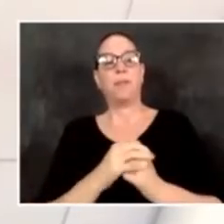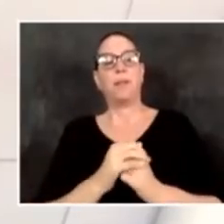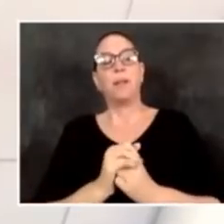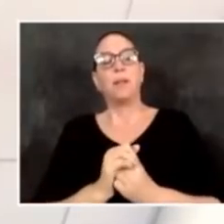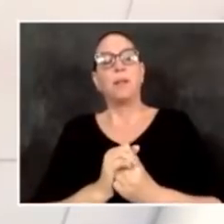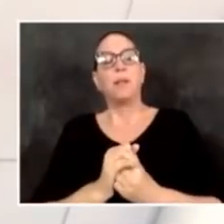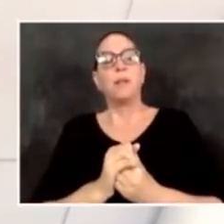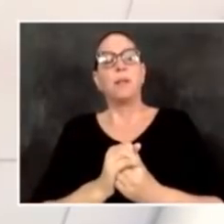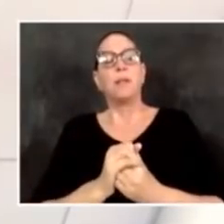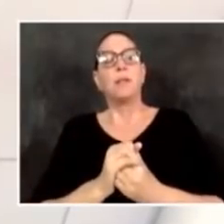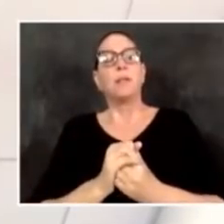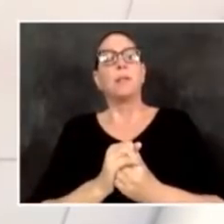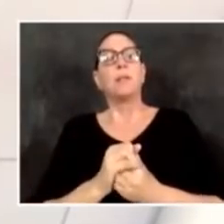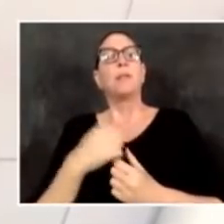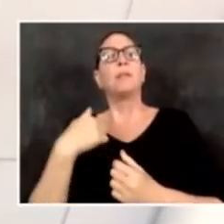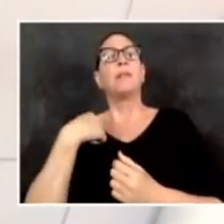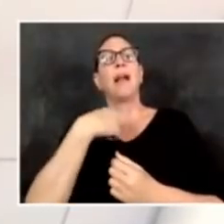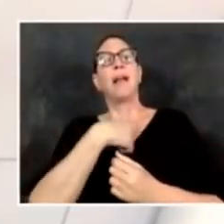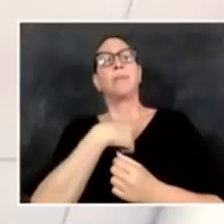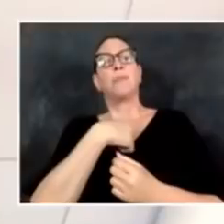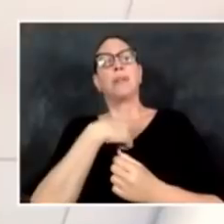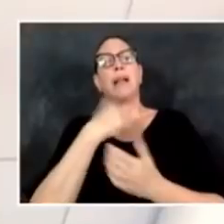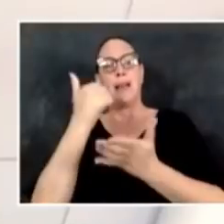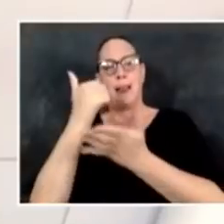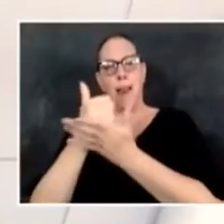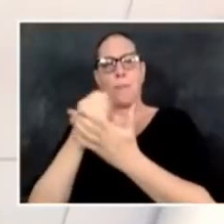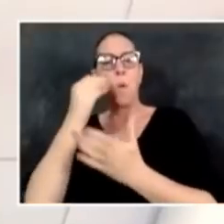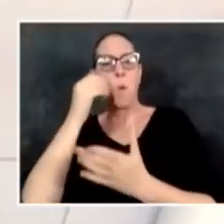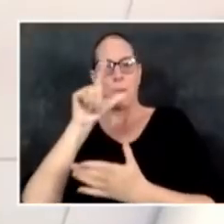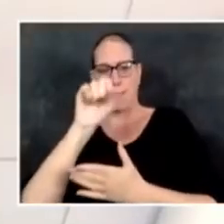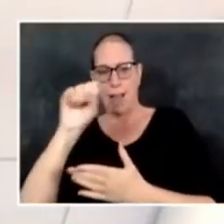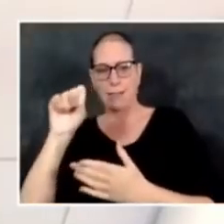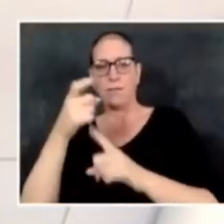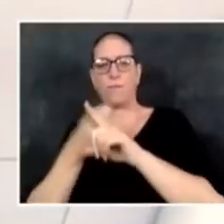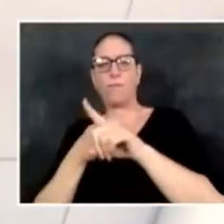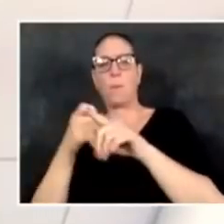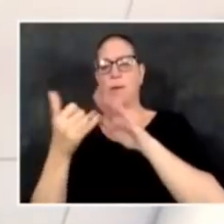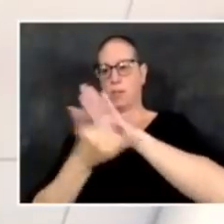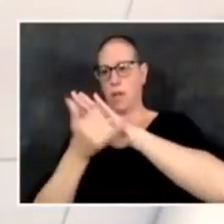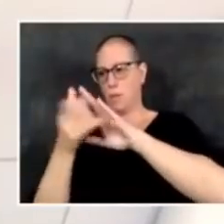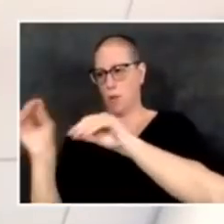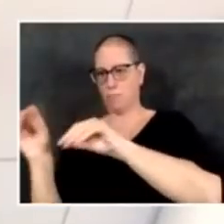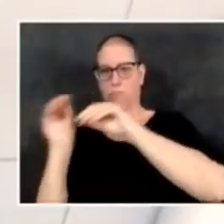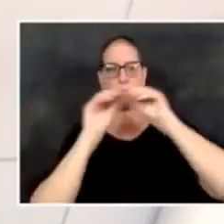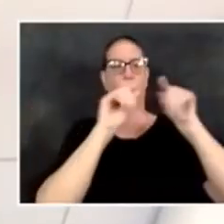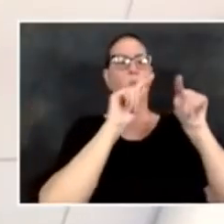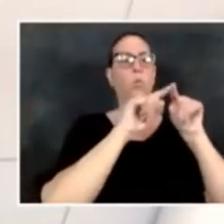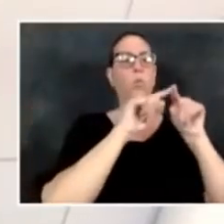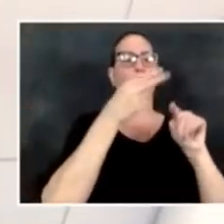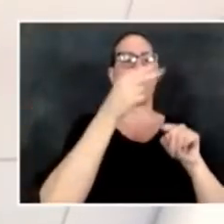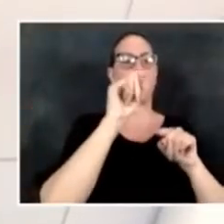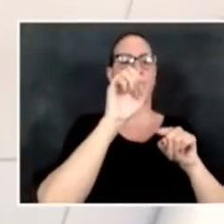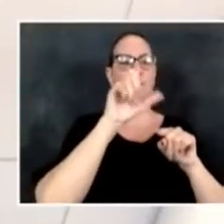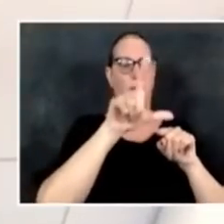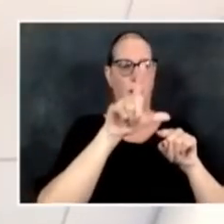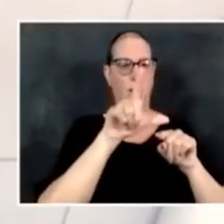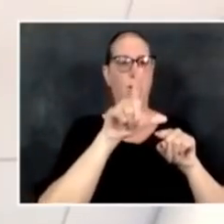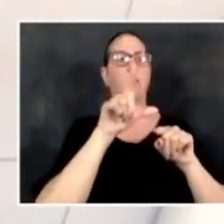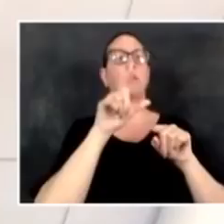into hotel rooms. Right now, about 7,000 of